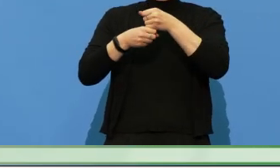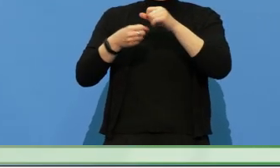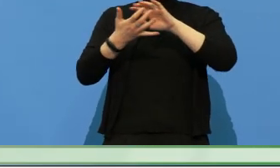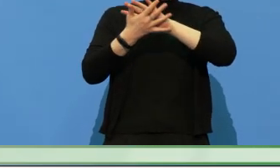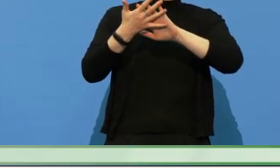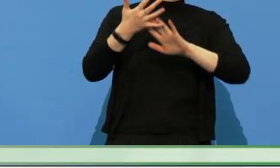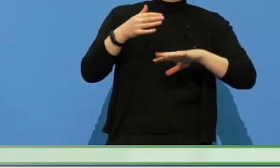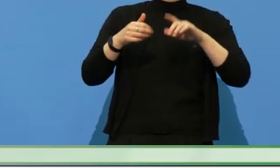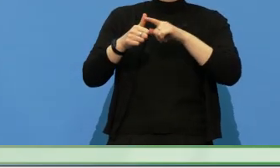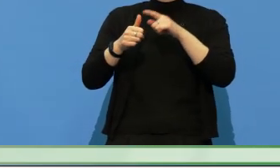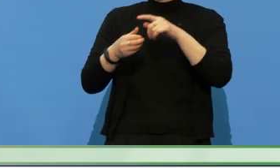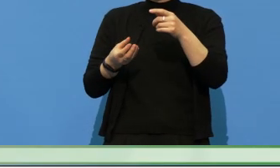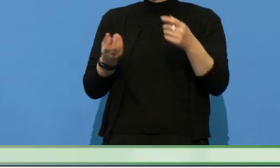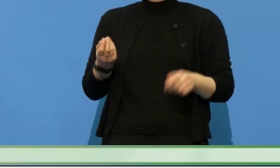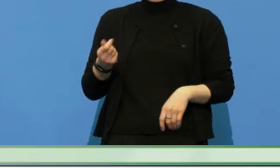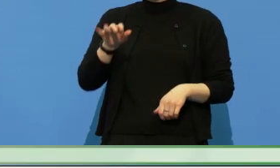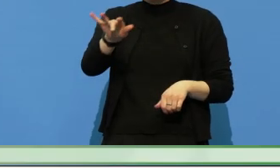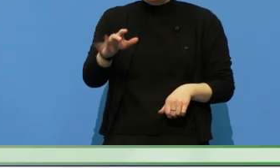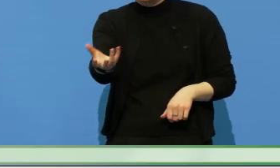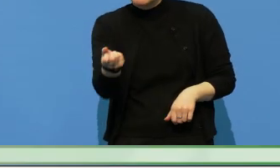furnitures, trains,